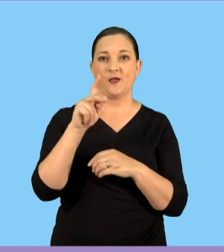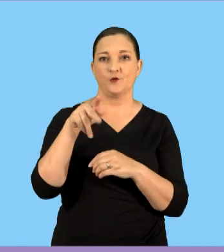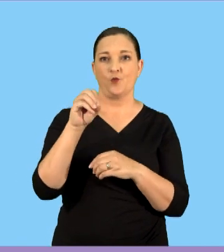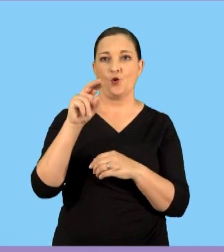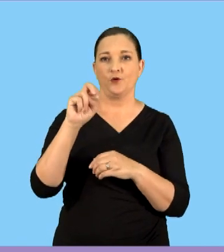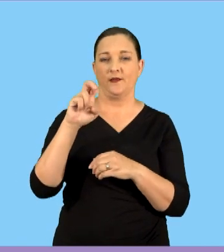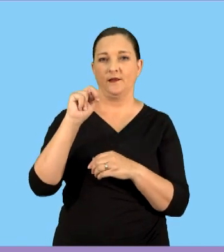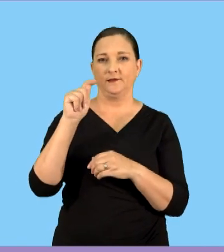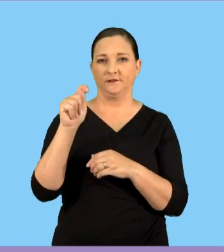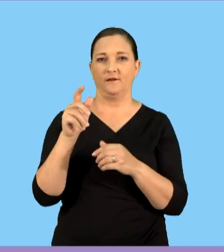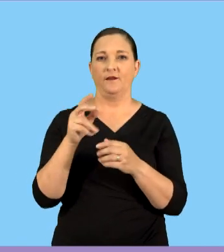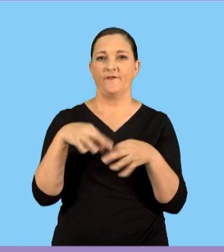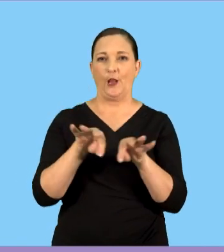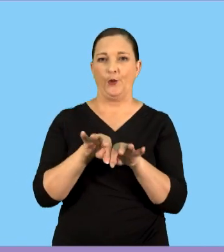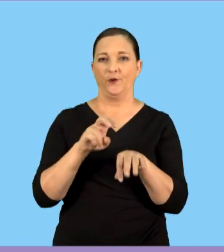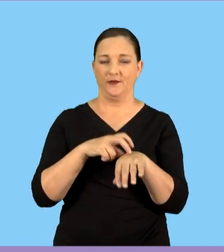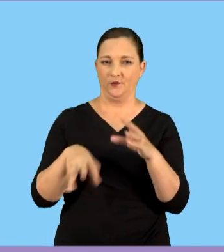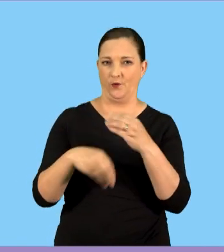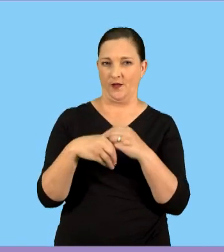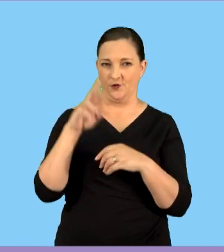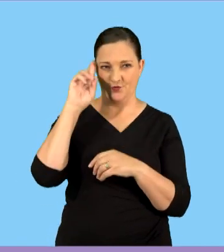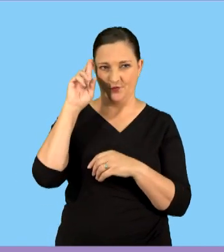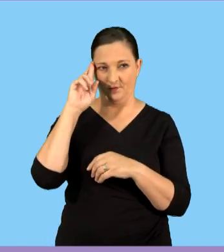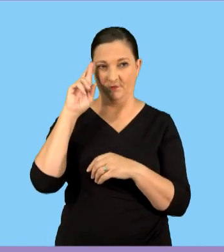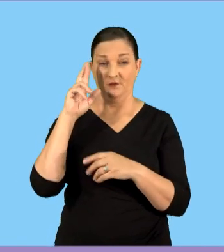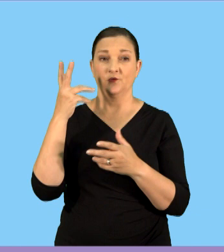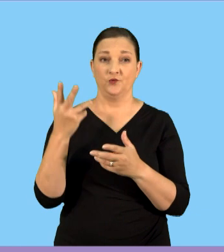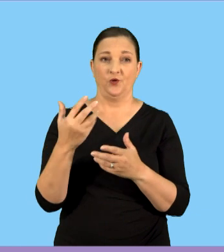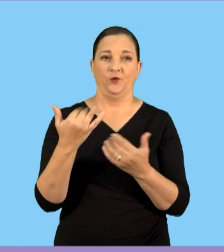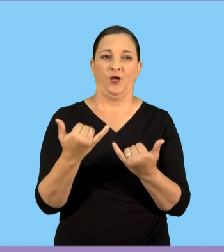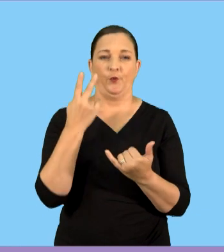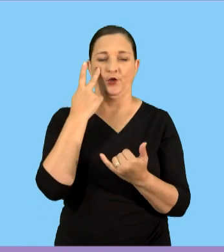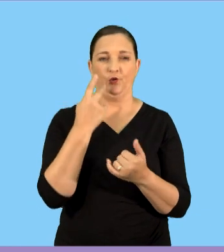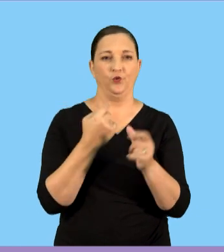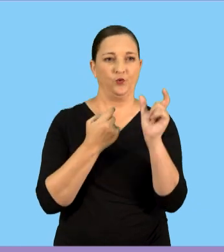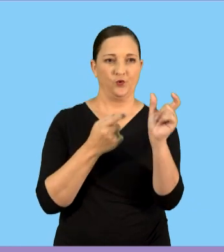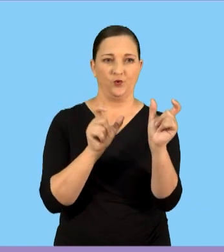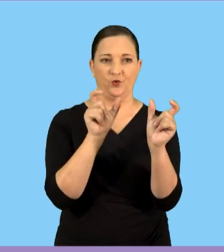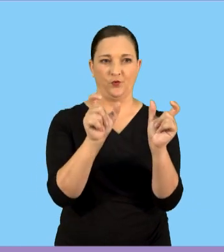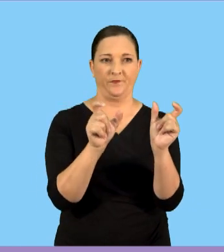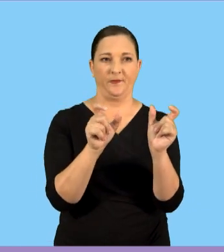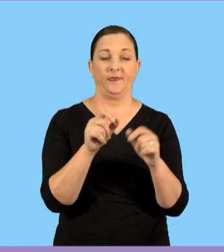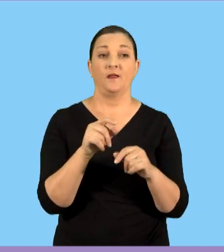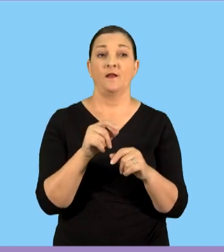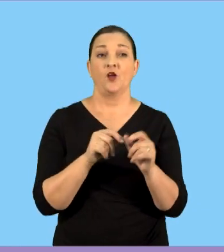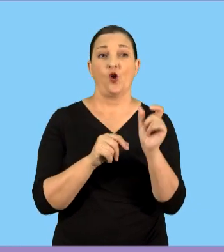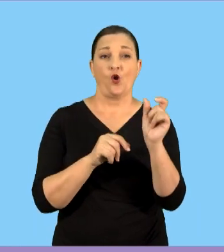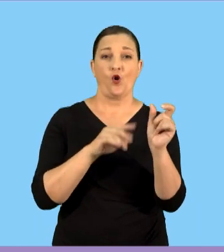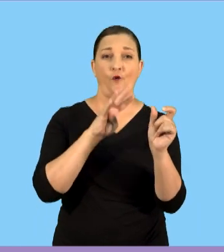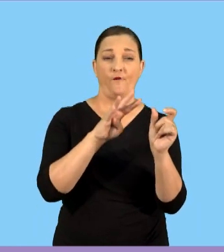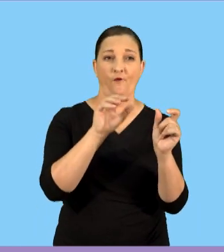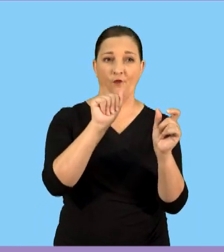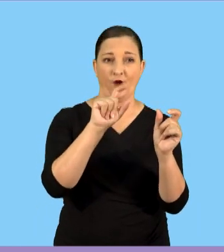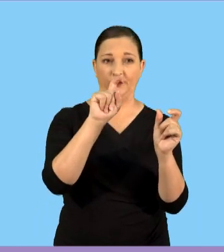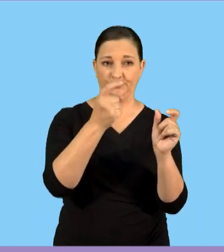exponents there. So for example, let's simplify the following expressions. So now we have 4a squared multiplied